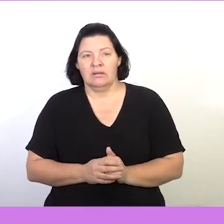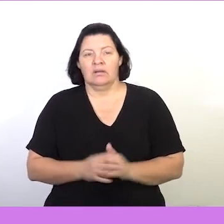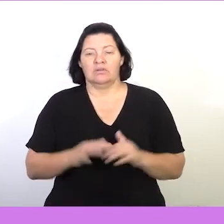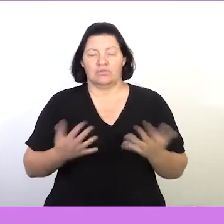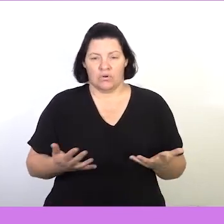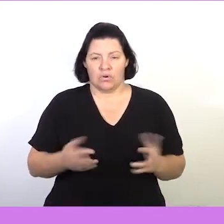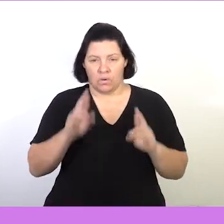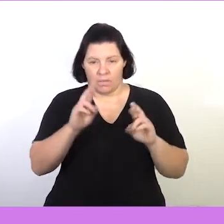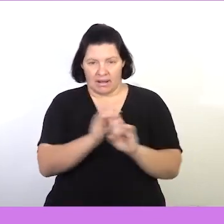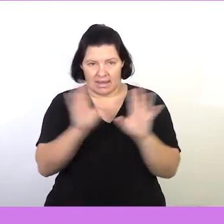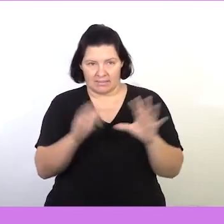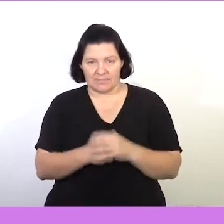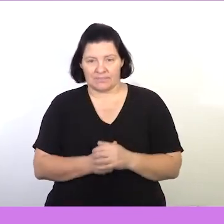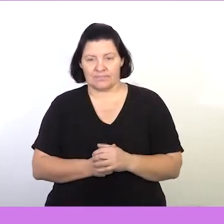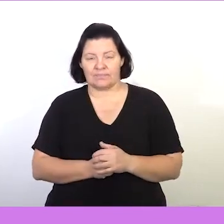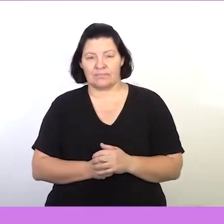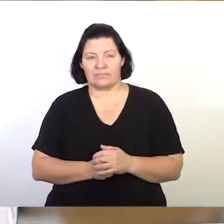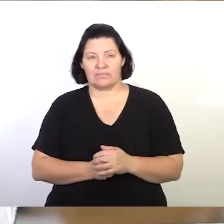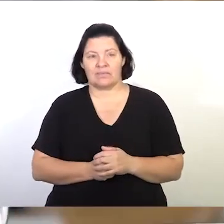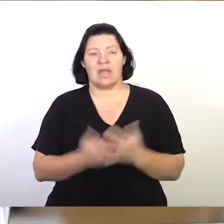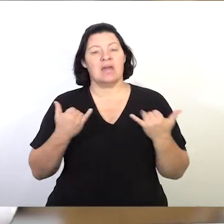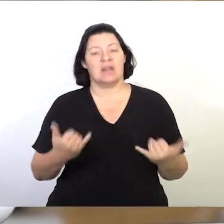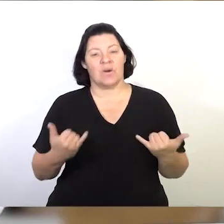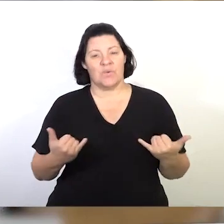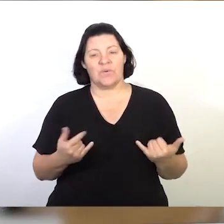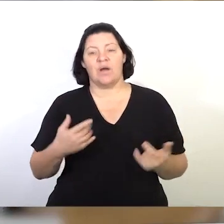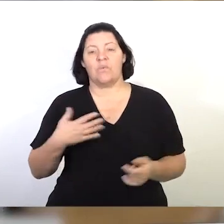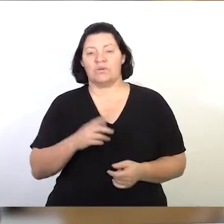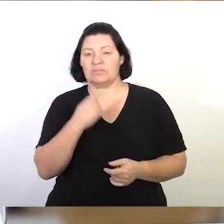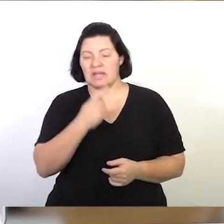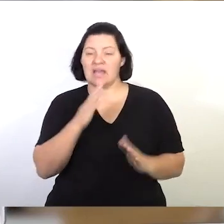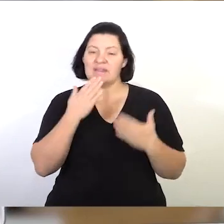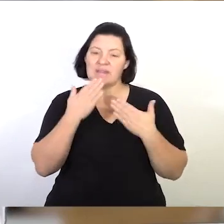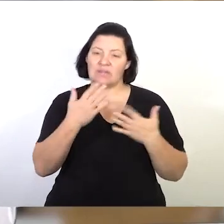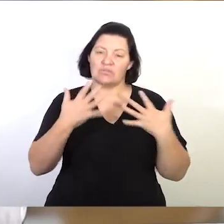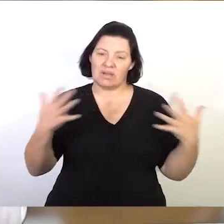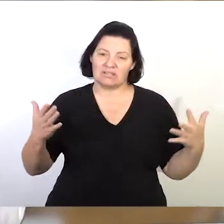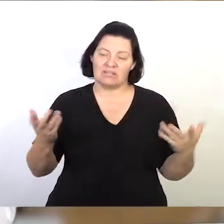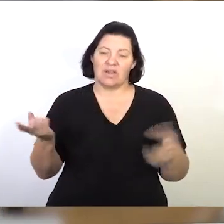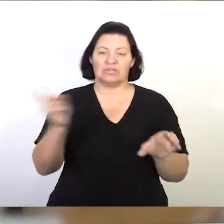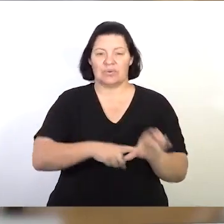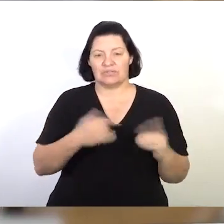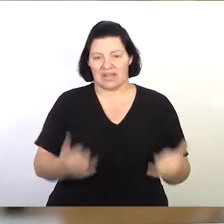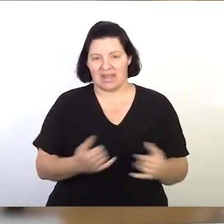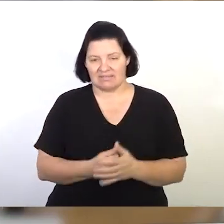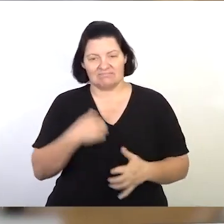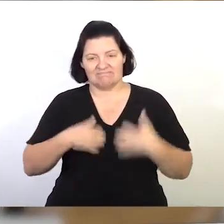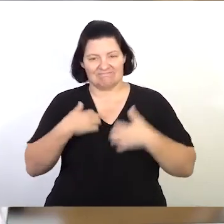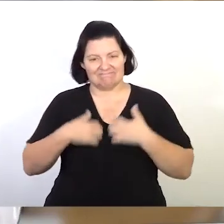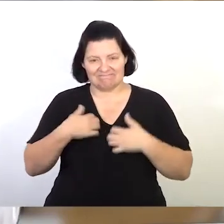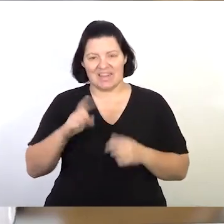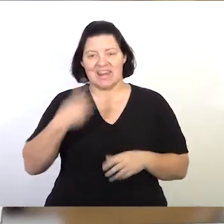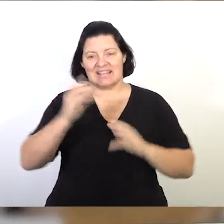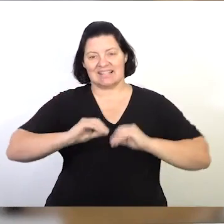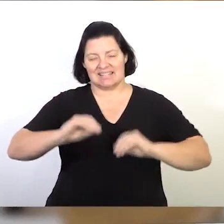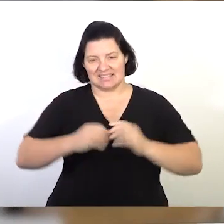his service. Okay, so I hope that is clear to you guys. At this point in time, guys, I want to say thank you so much for joining me today.